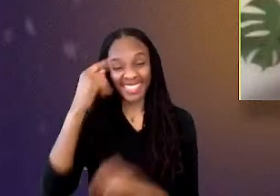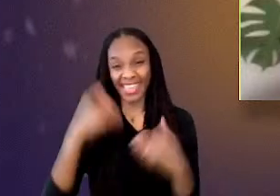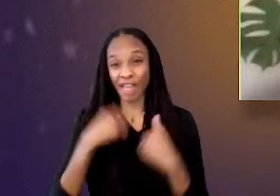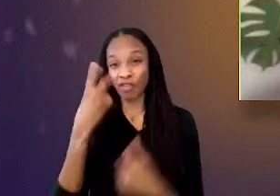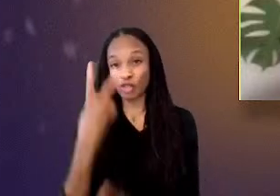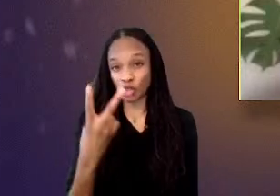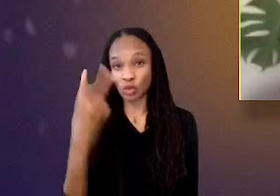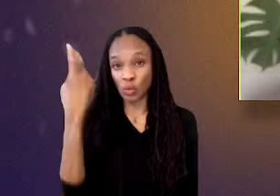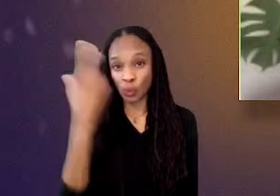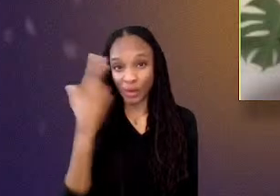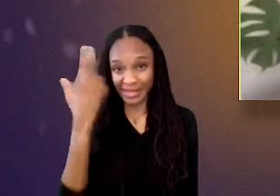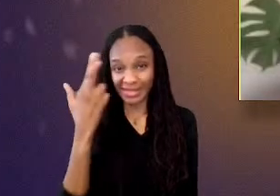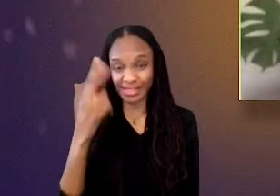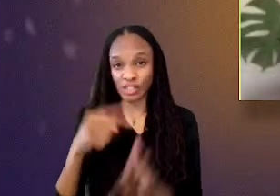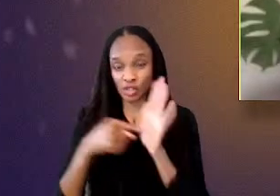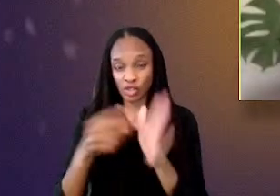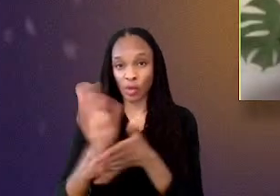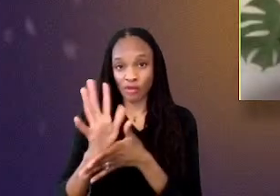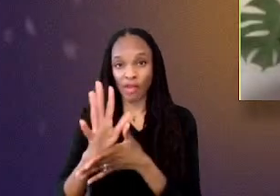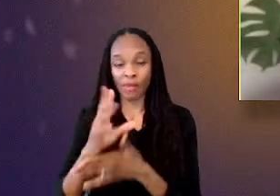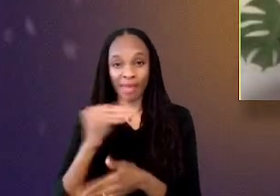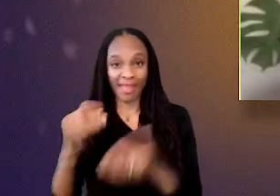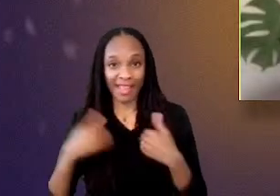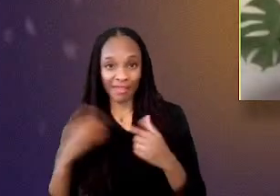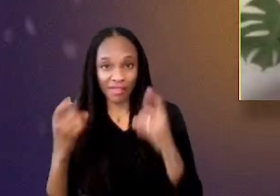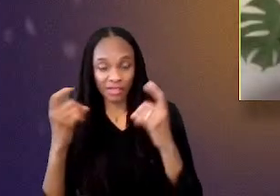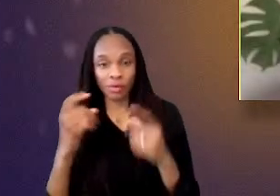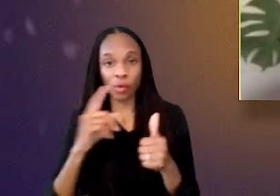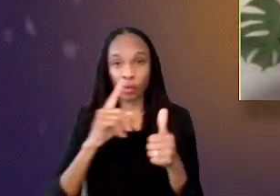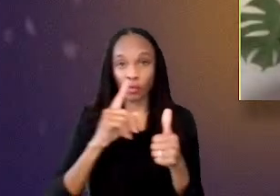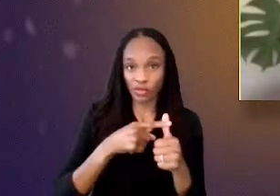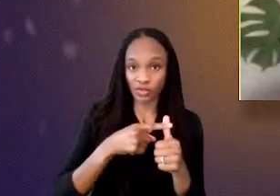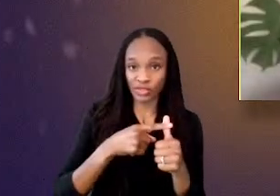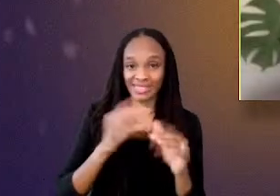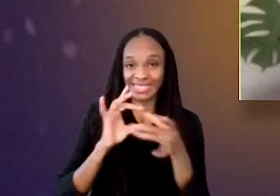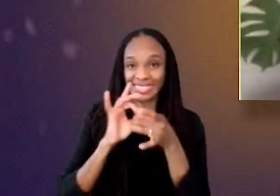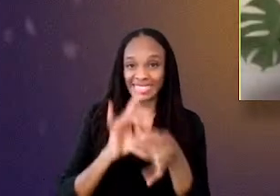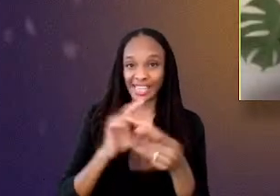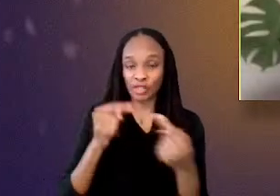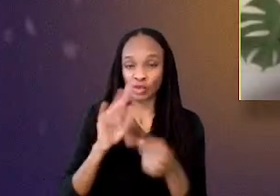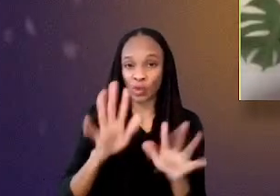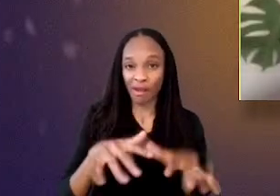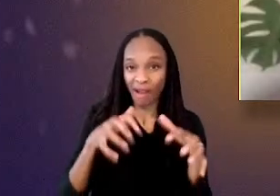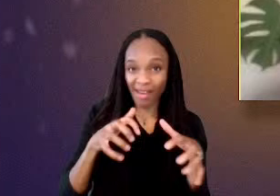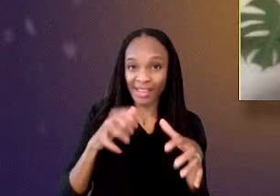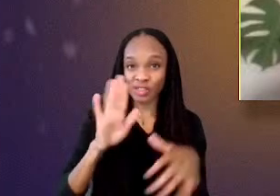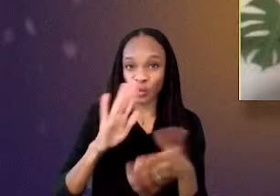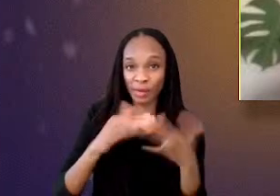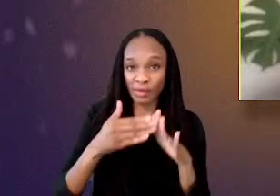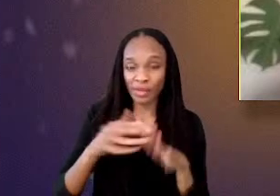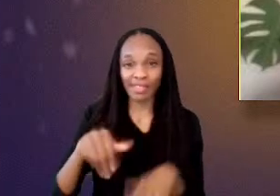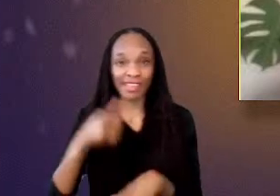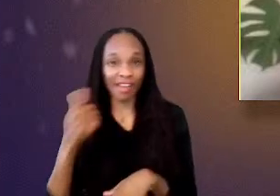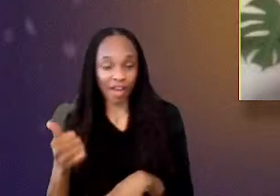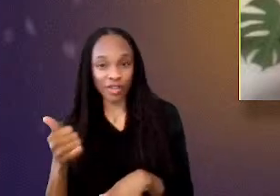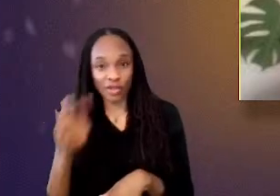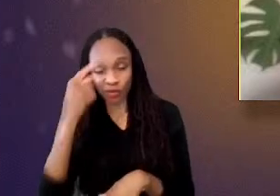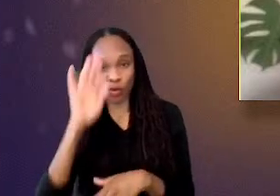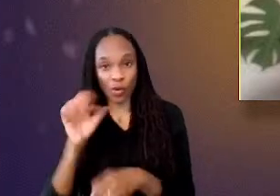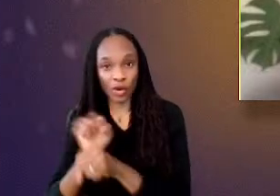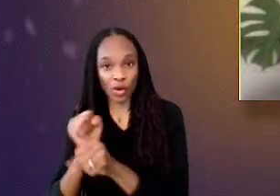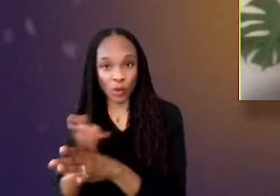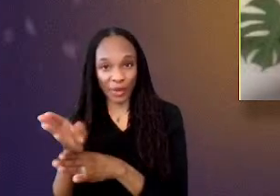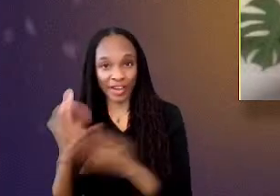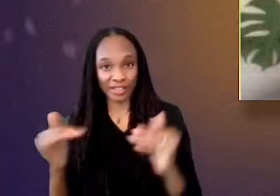two reasons to do festivals. One is to connect to your audience or connect to your community, and the other is to advance your career. And